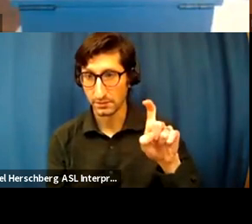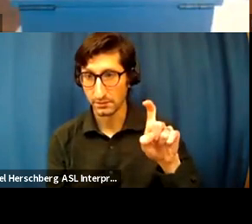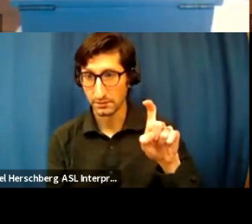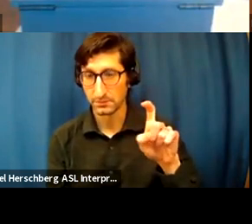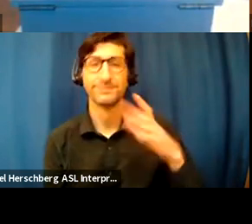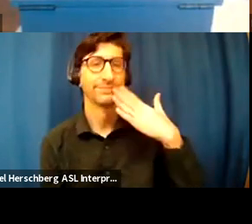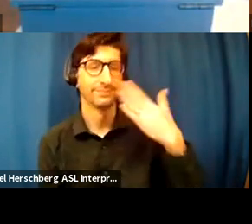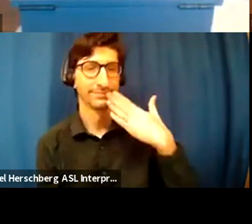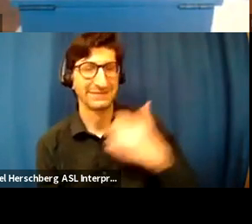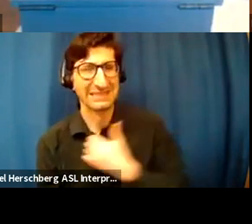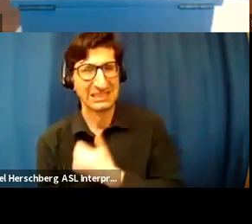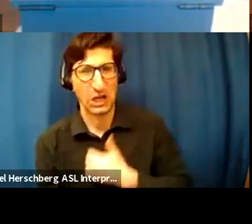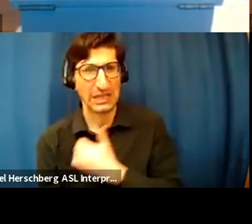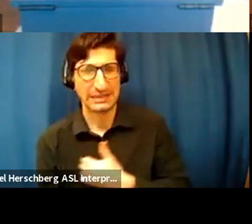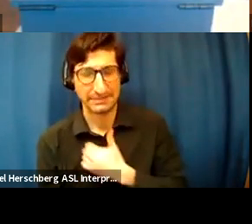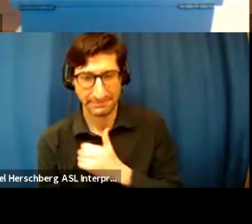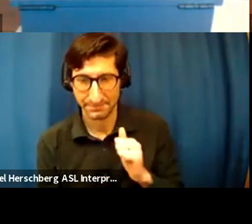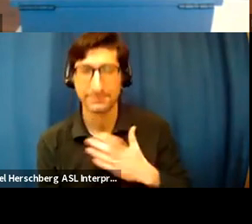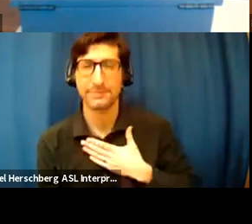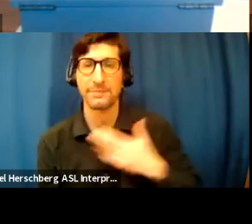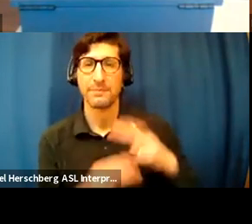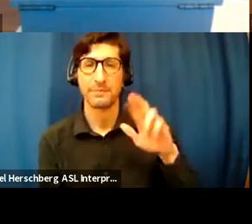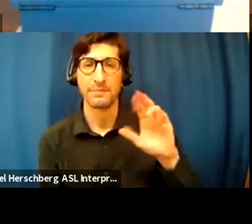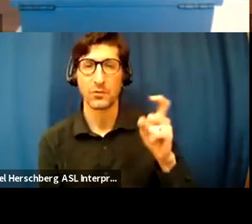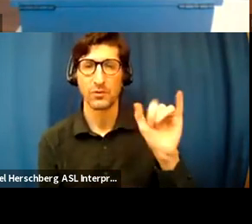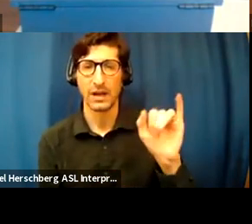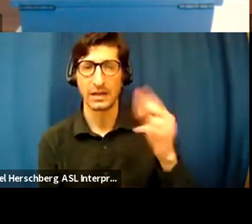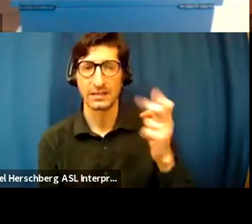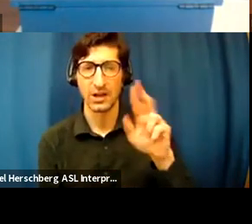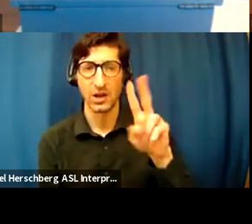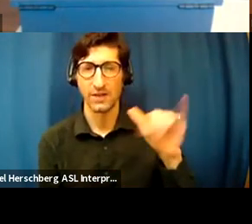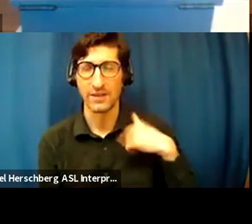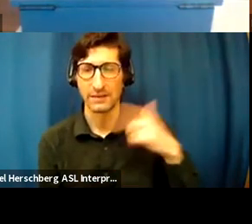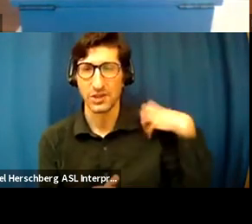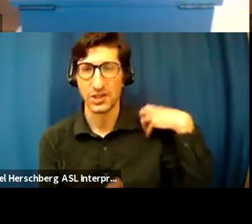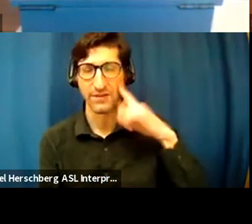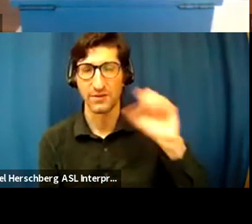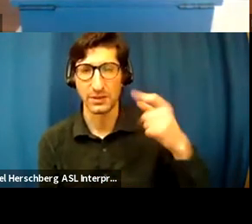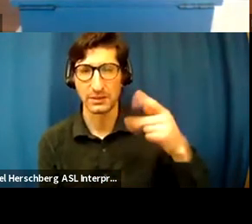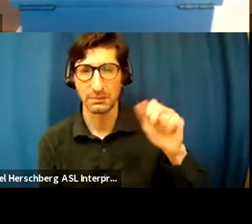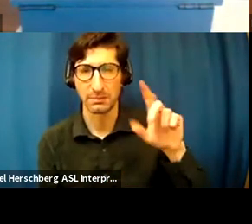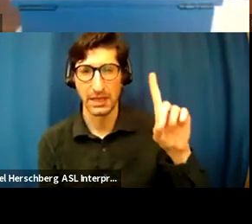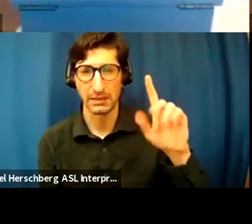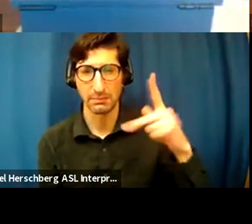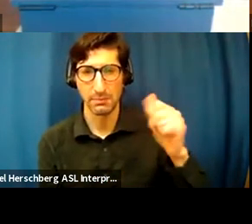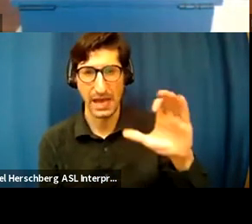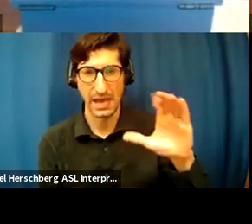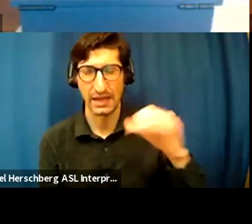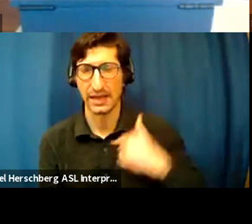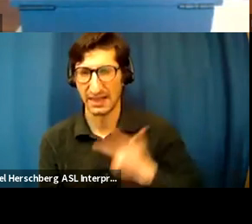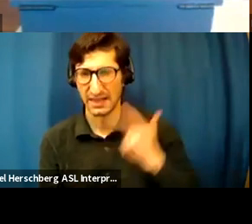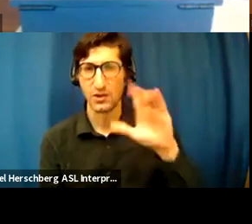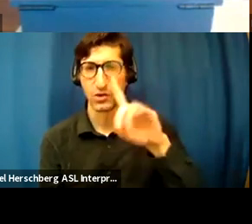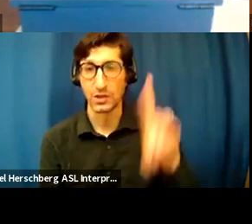Thank you. Sorry. My name is Roxy Harvey. I'm the chair of SPEDPAC and a resident of Dorchester. Special education